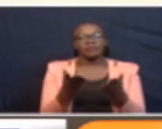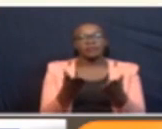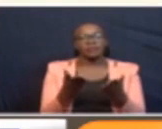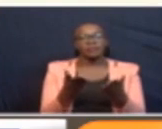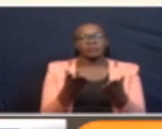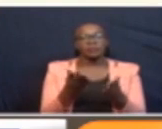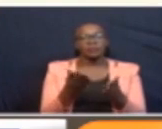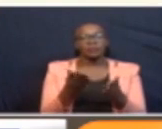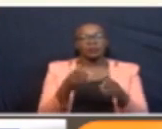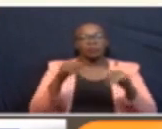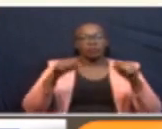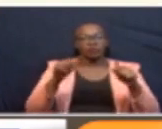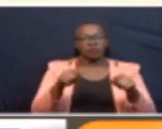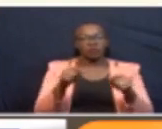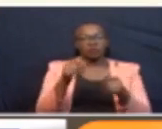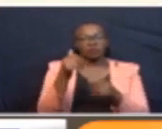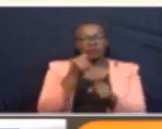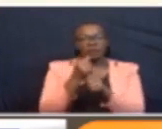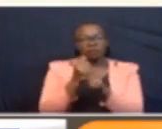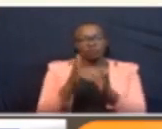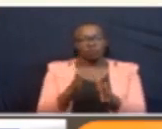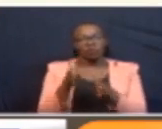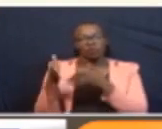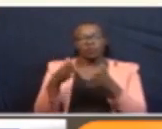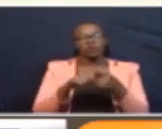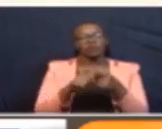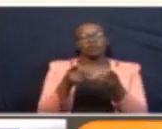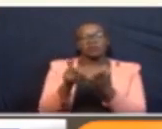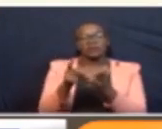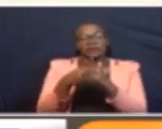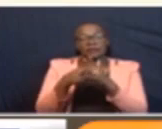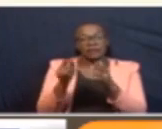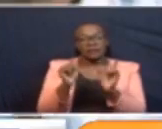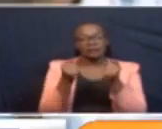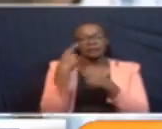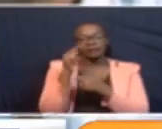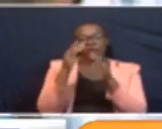would be potential employees an opportunity to start saving for their houses.